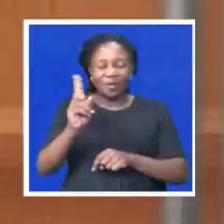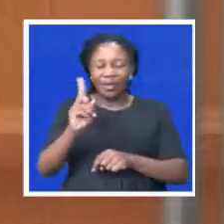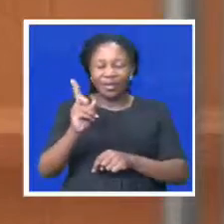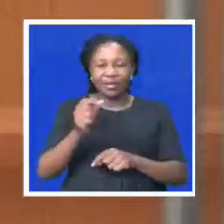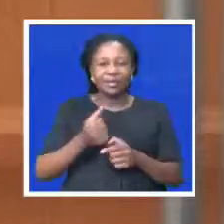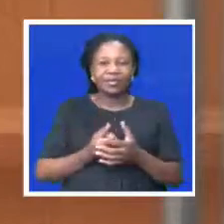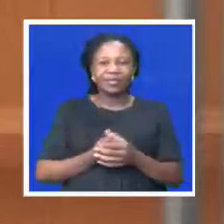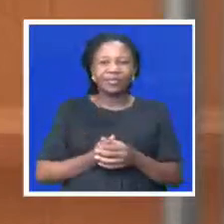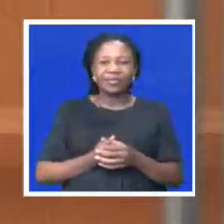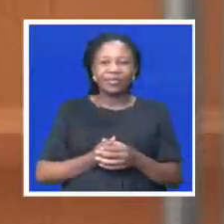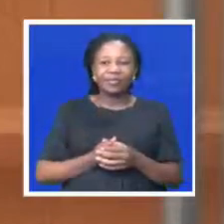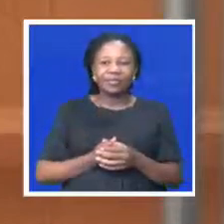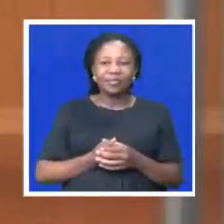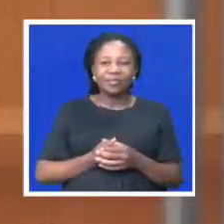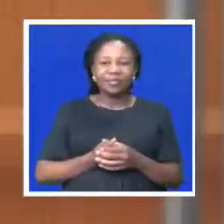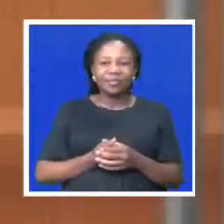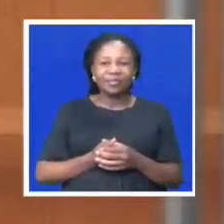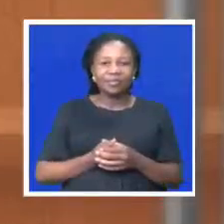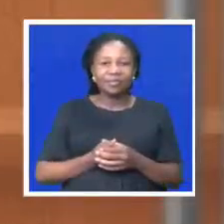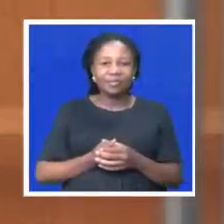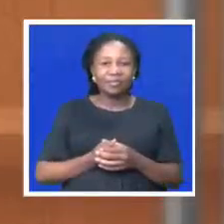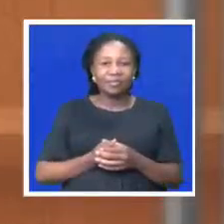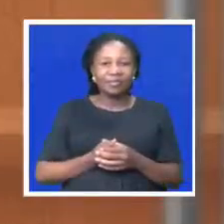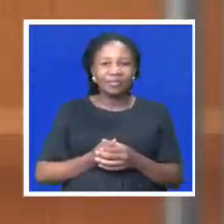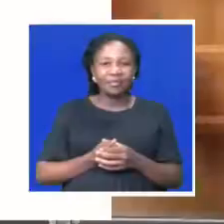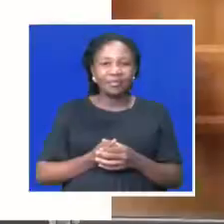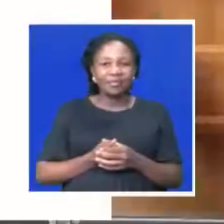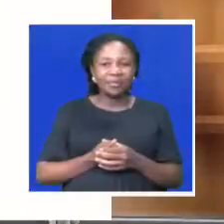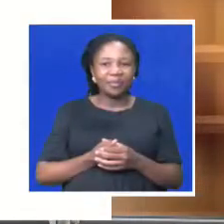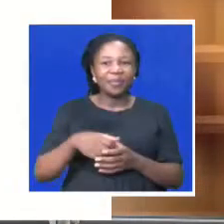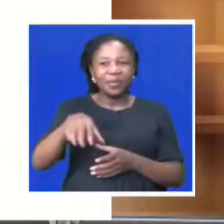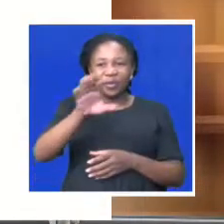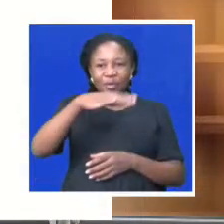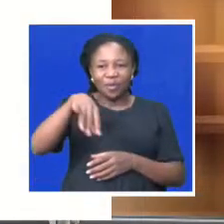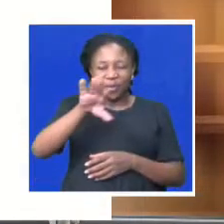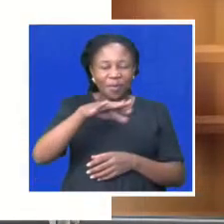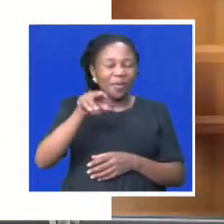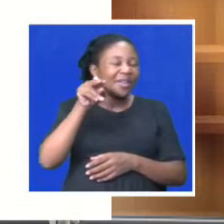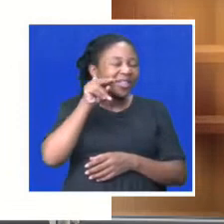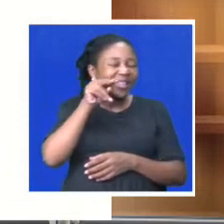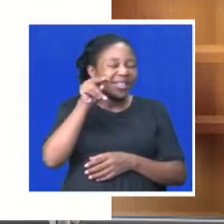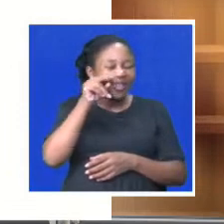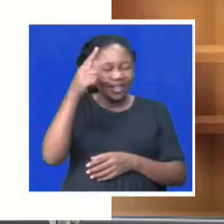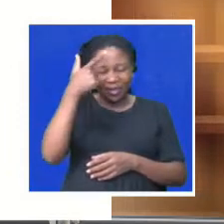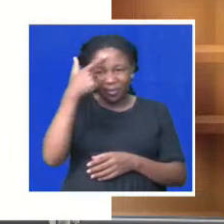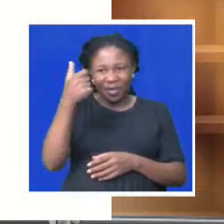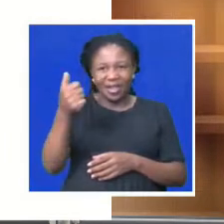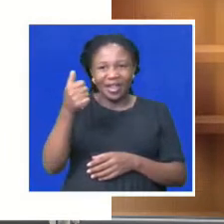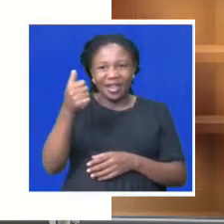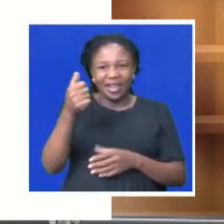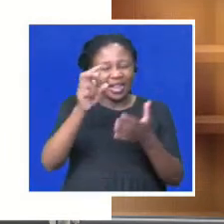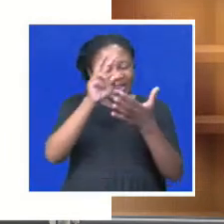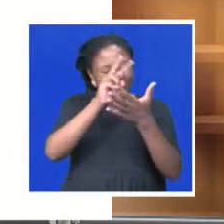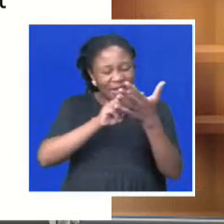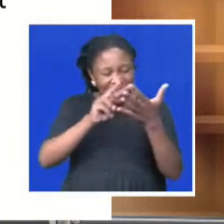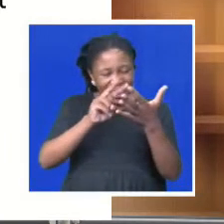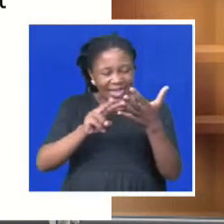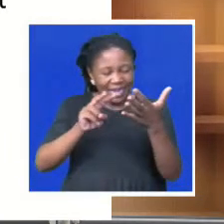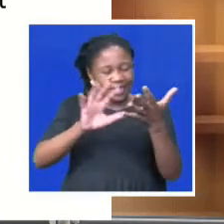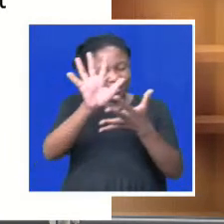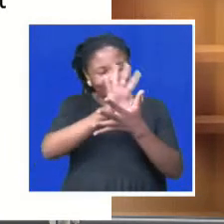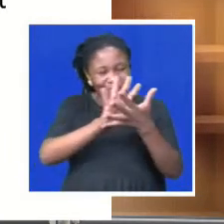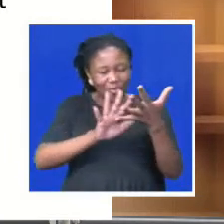learners, you should be able to read a narrative text with